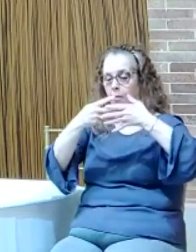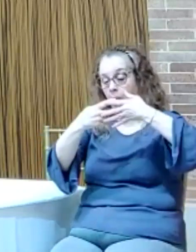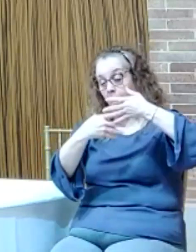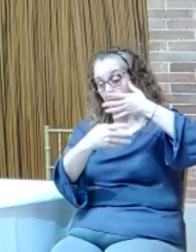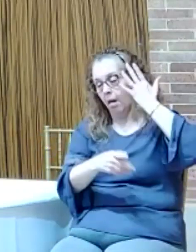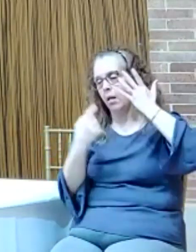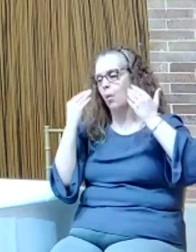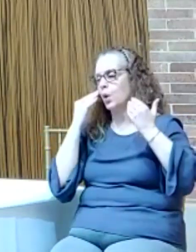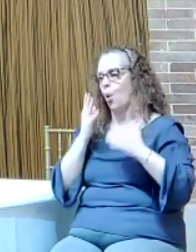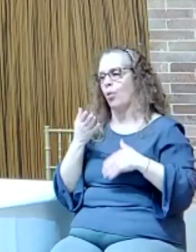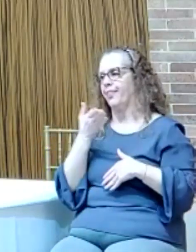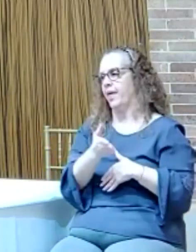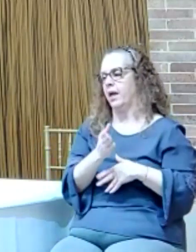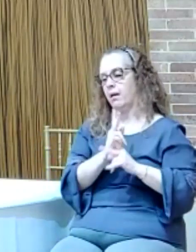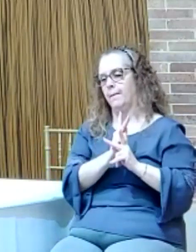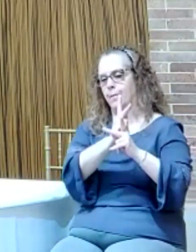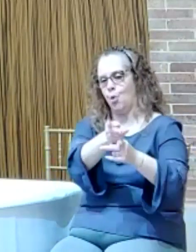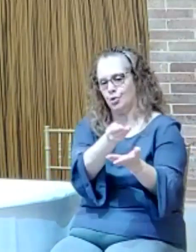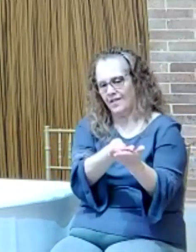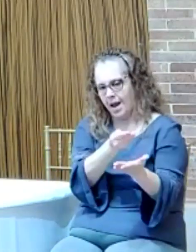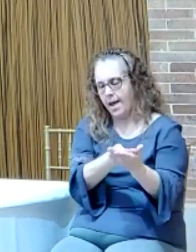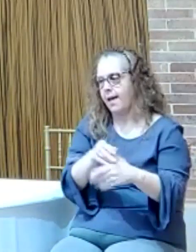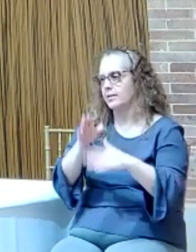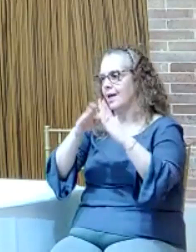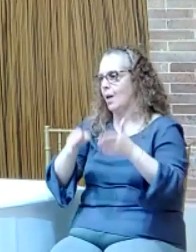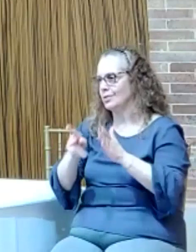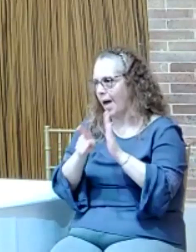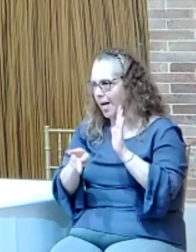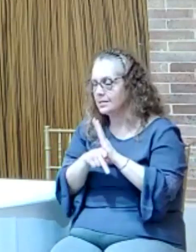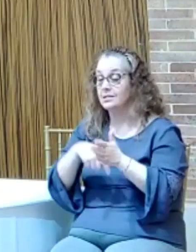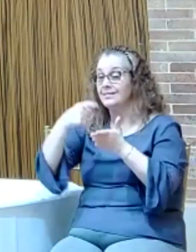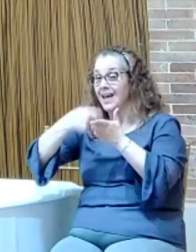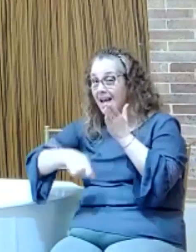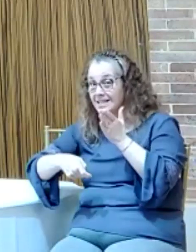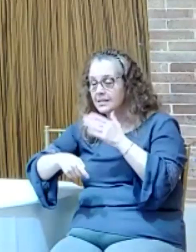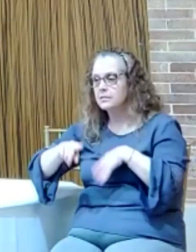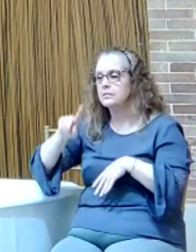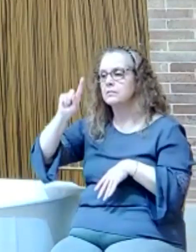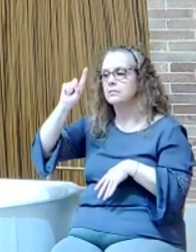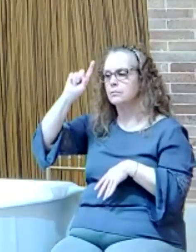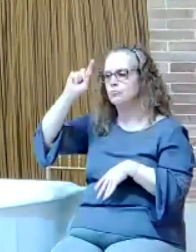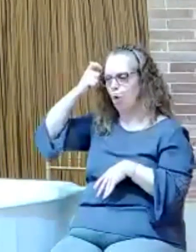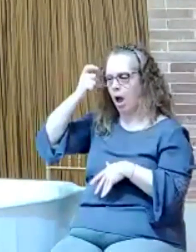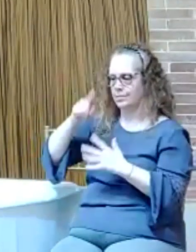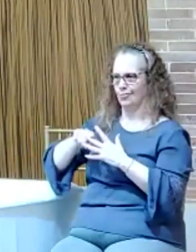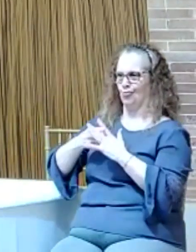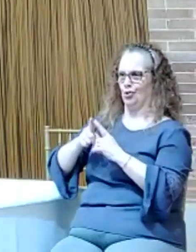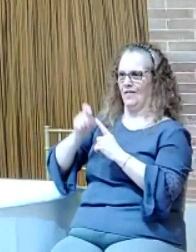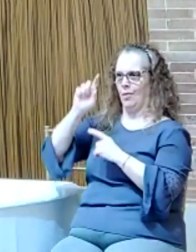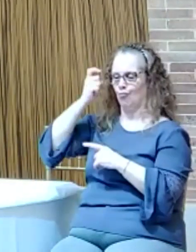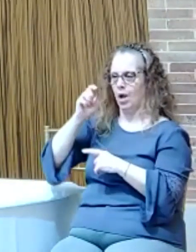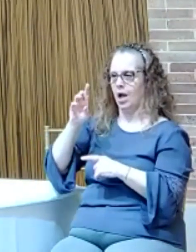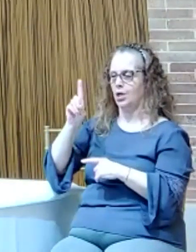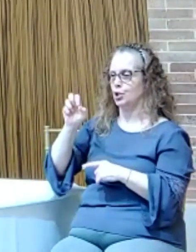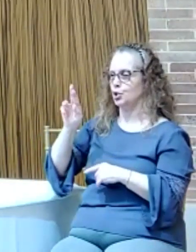know it's in federal housing policy we know it's even in taxes uh Bronx native uh darthy Brown wrote an incredible book